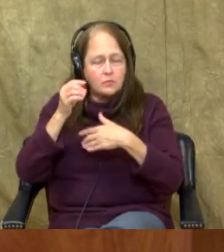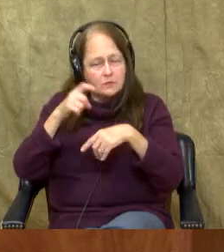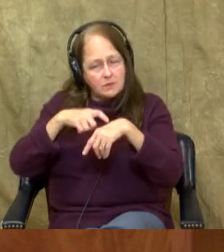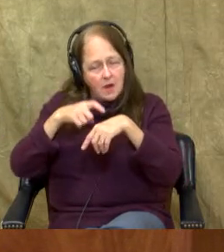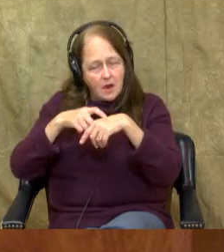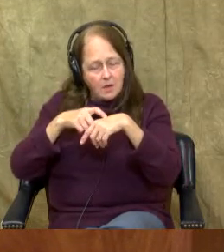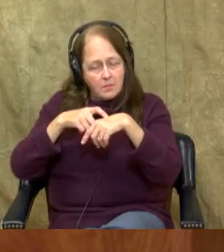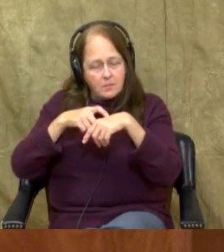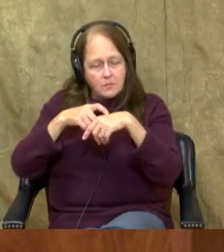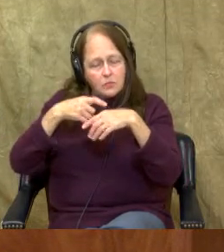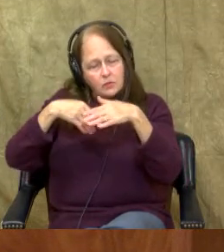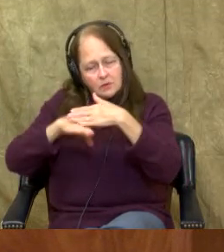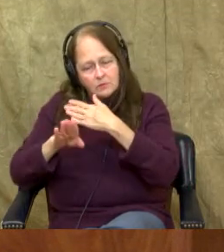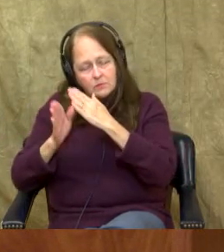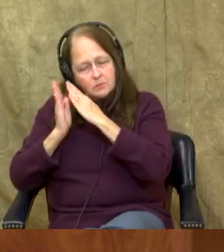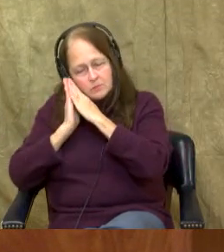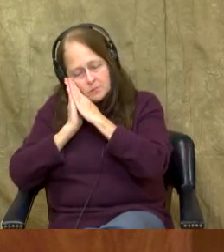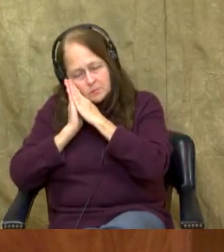they just can't.